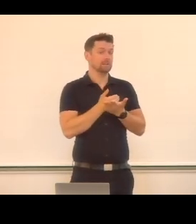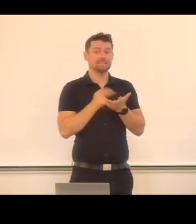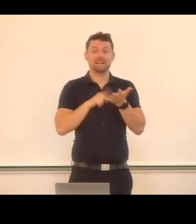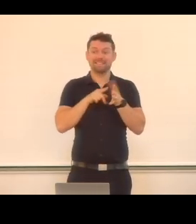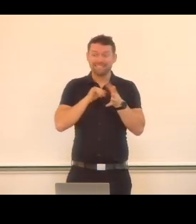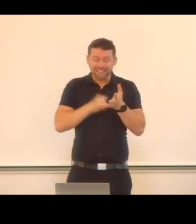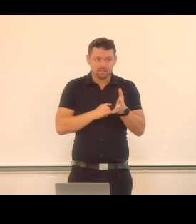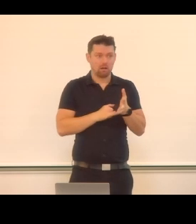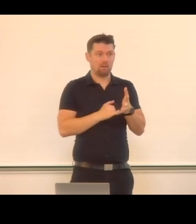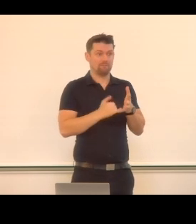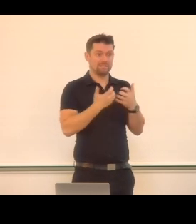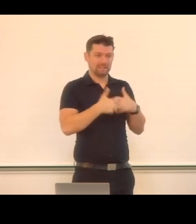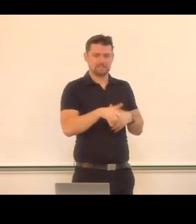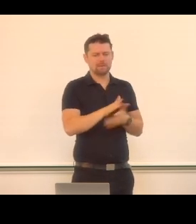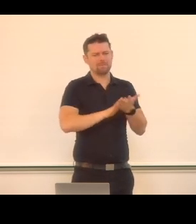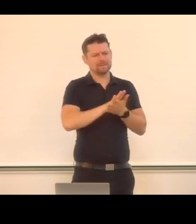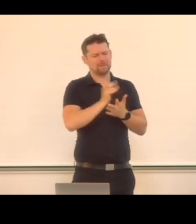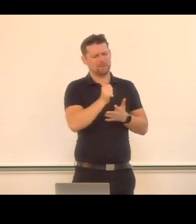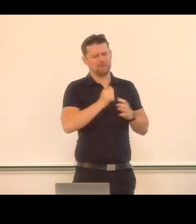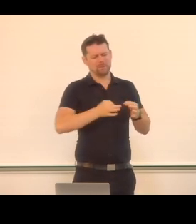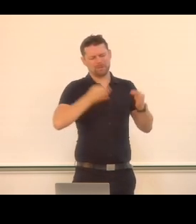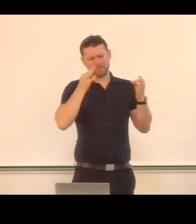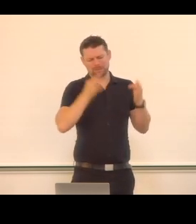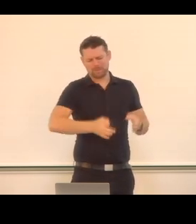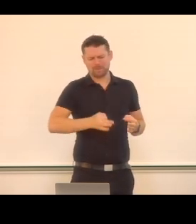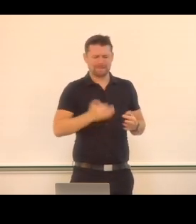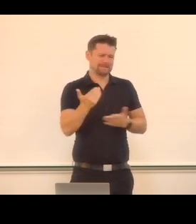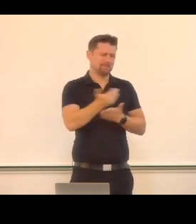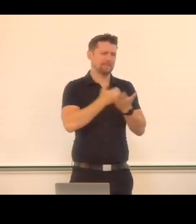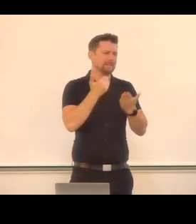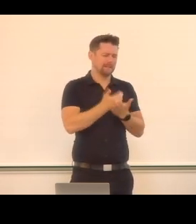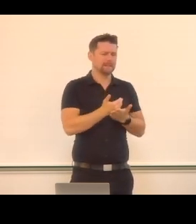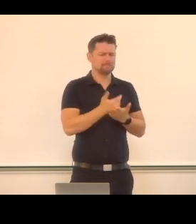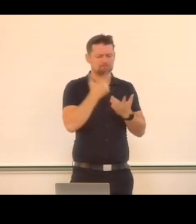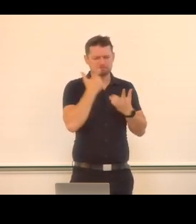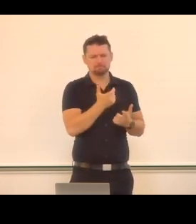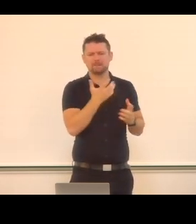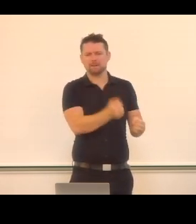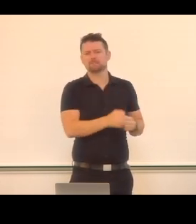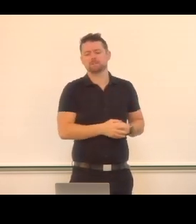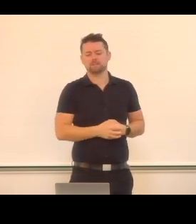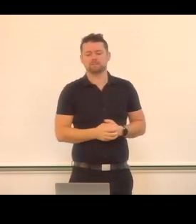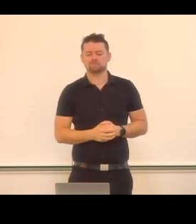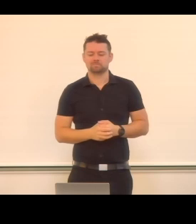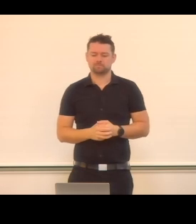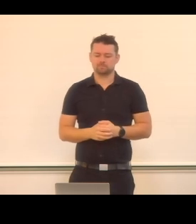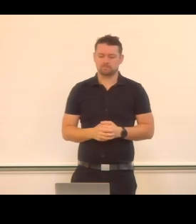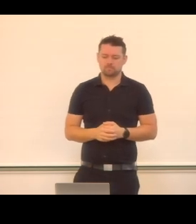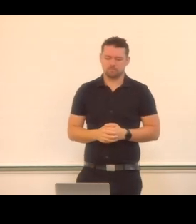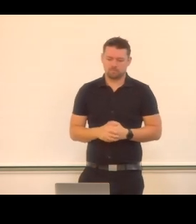so they have hazard mitigation controls everywhere. So you definitely feel safe inside the